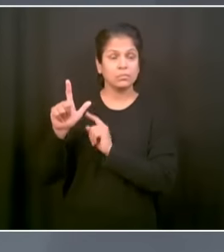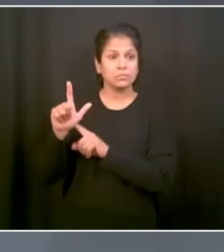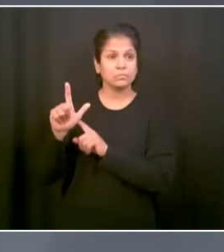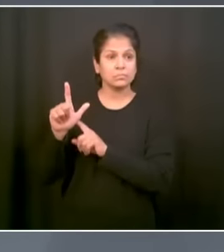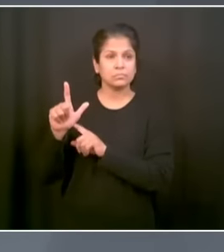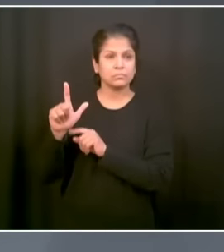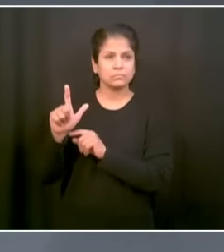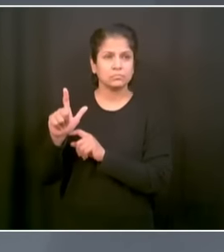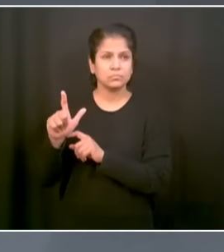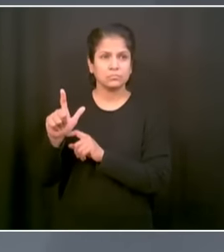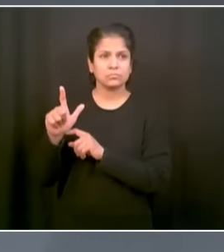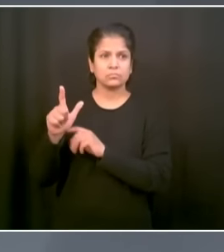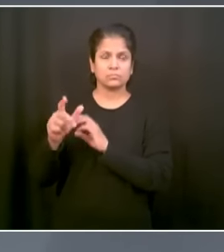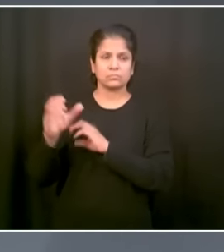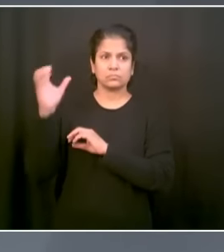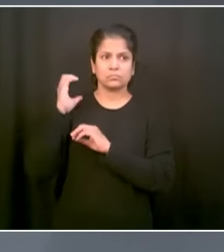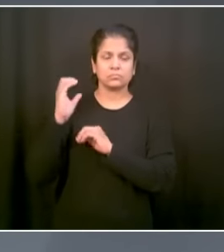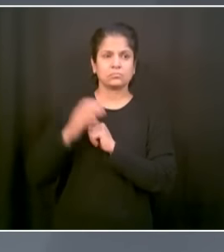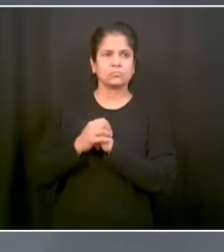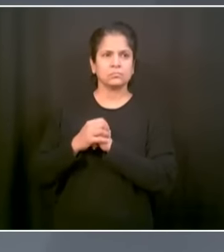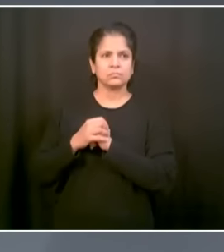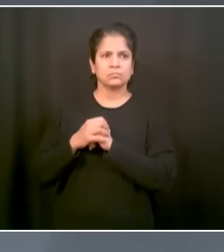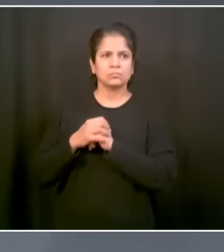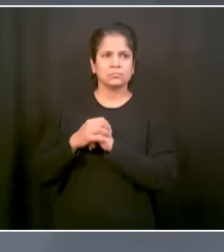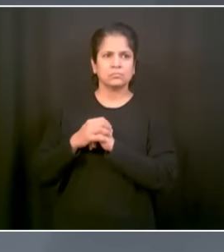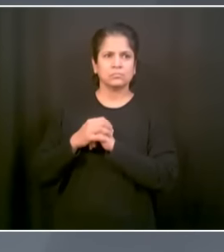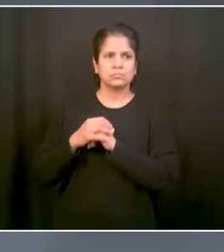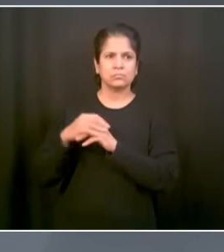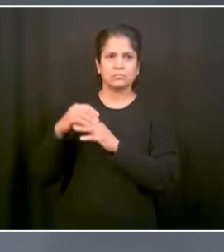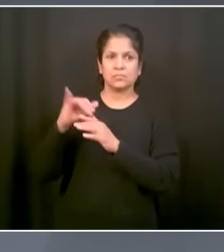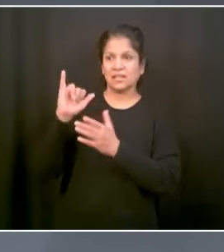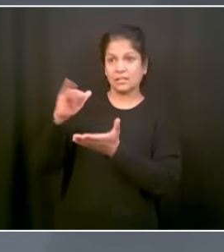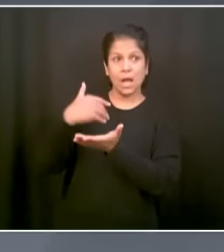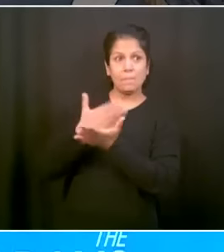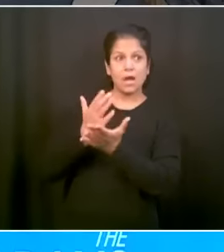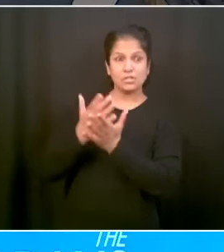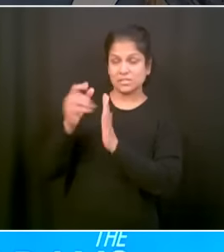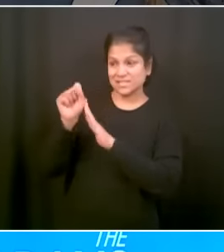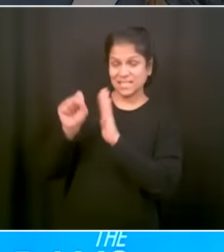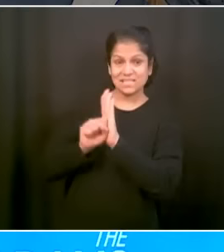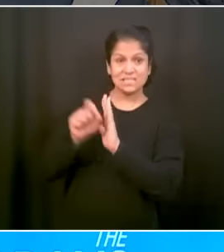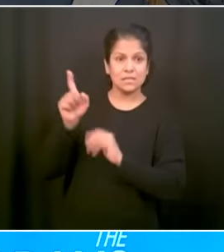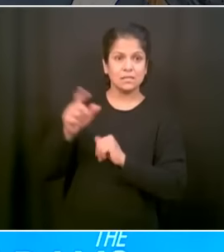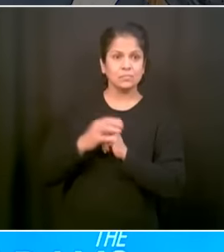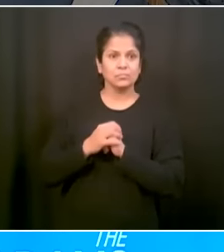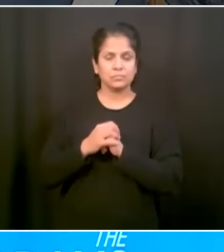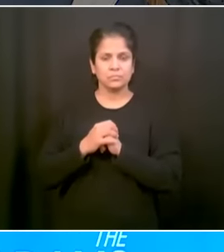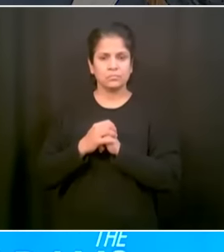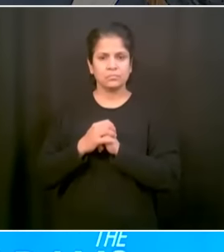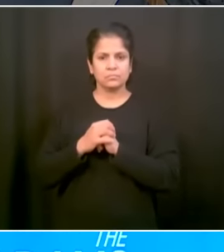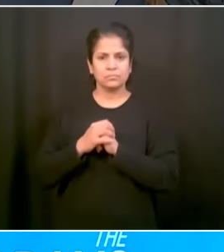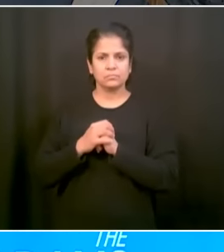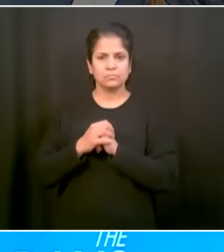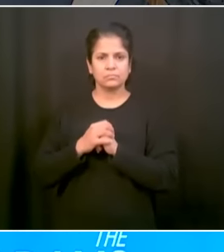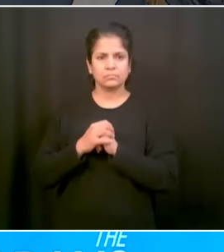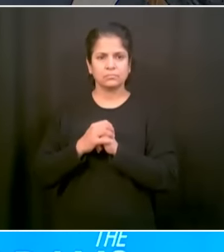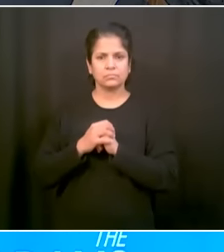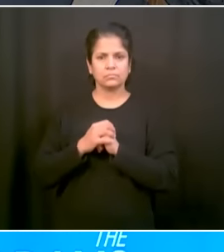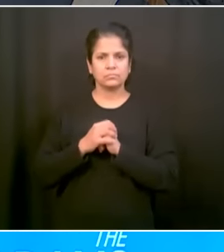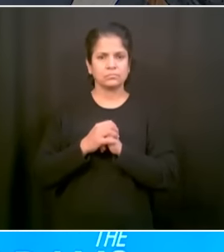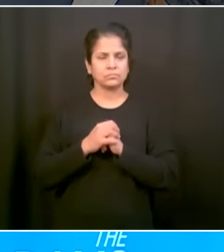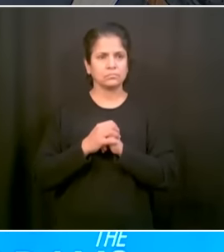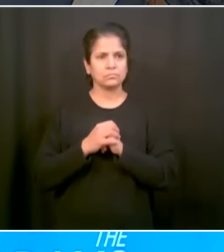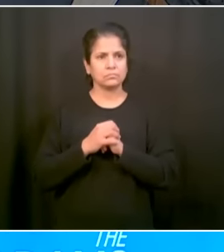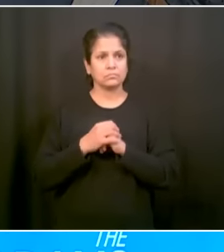then over a decade-long period were shifted back to the city. Melissa. Yes, Mayor, as you know, public safety is a huge concern